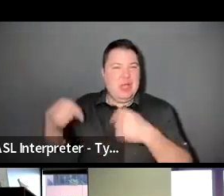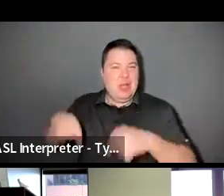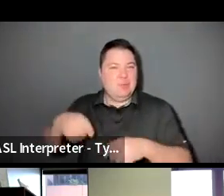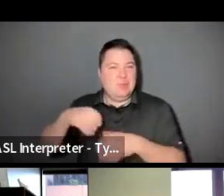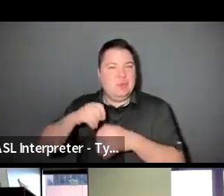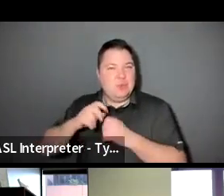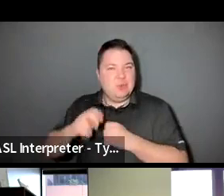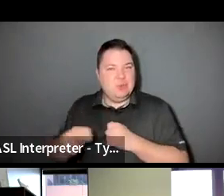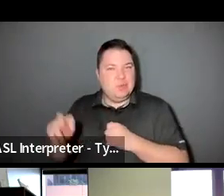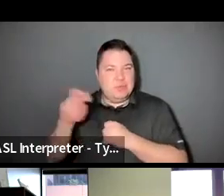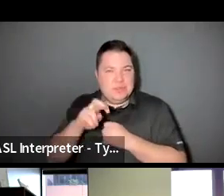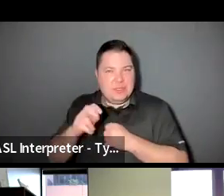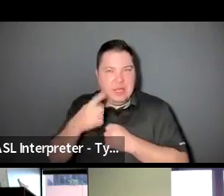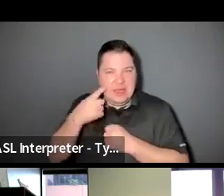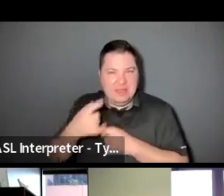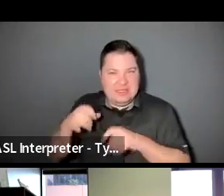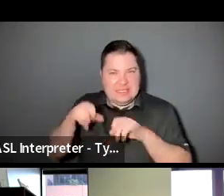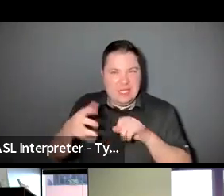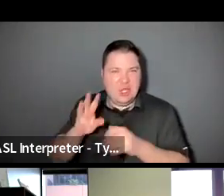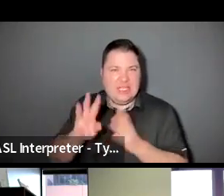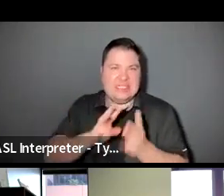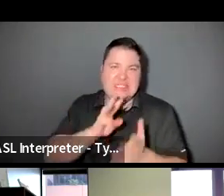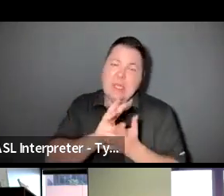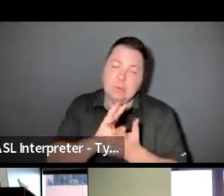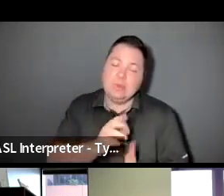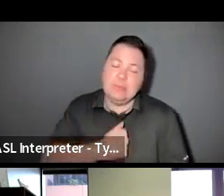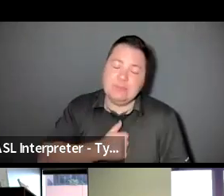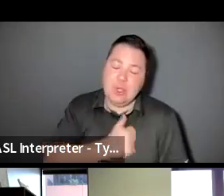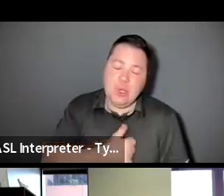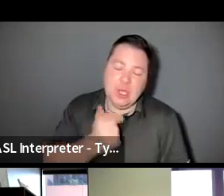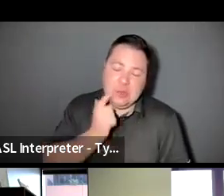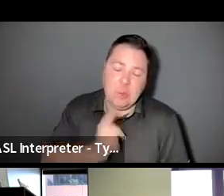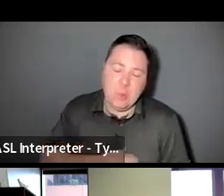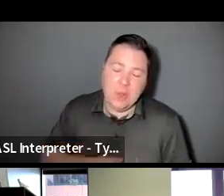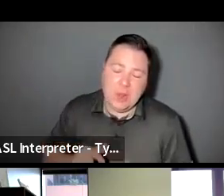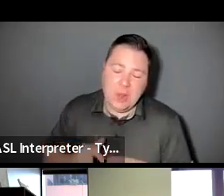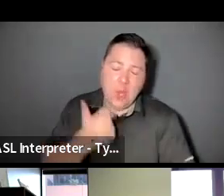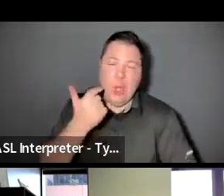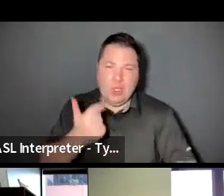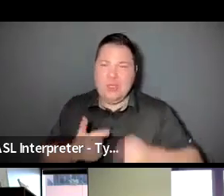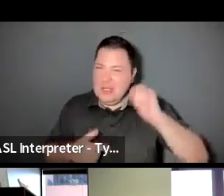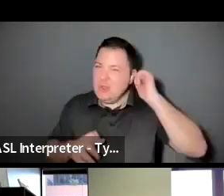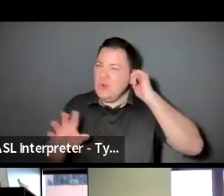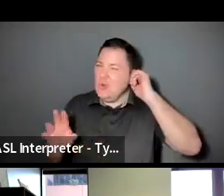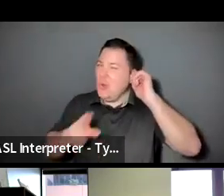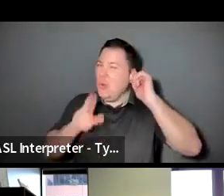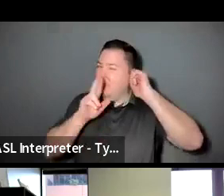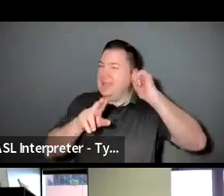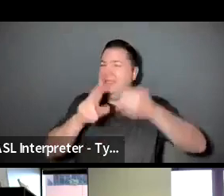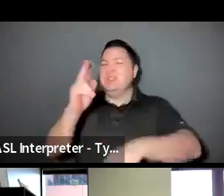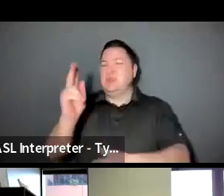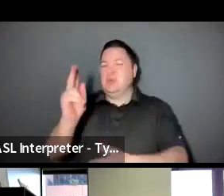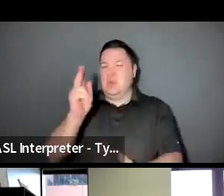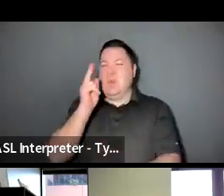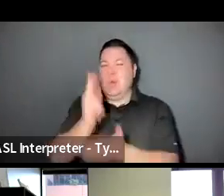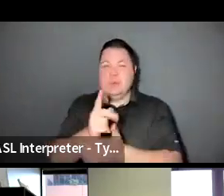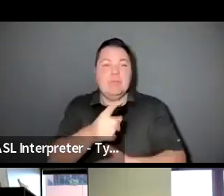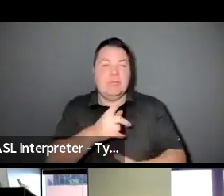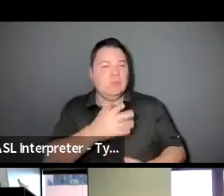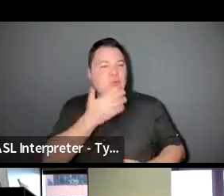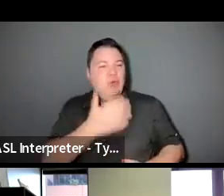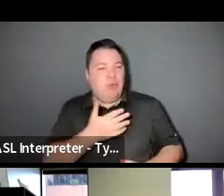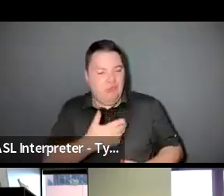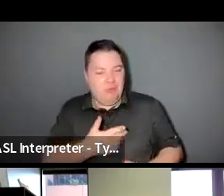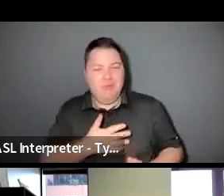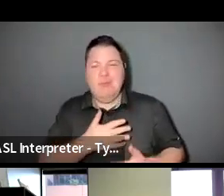know I kept him for like 6 hours. I'm so sorry. Generally, they do. But he was gracious.